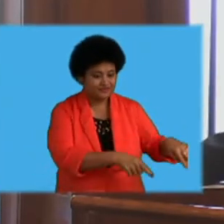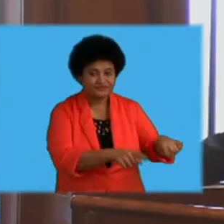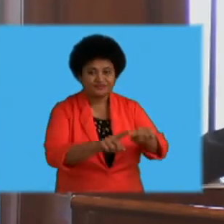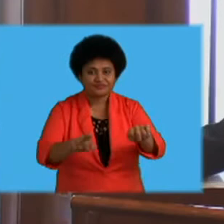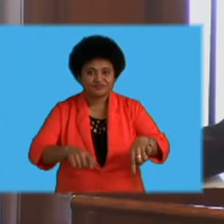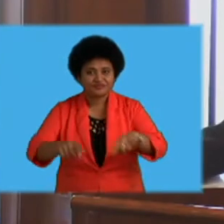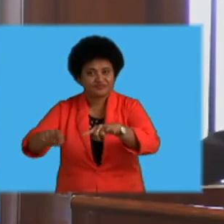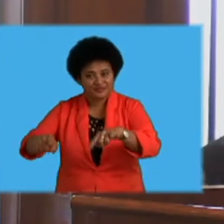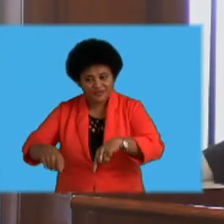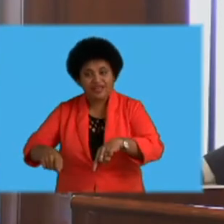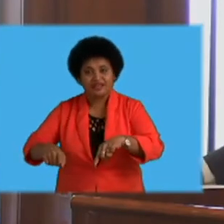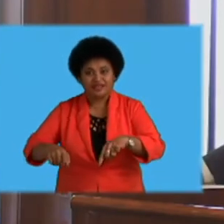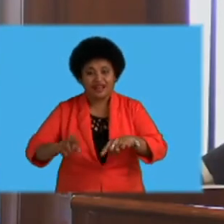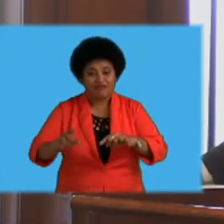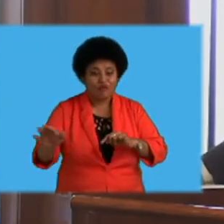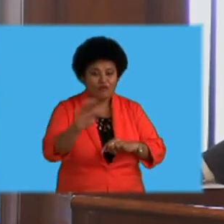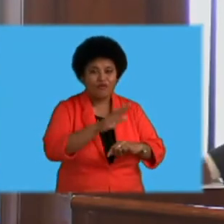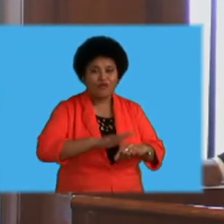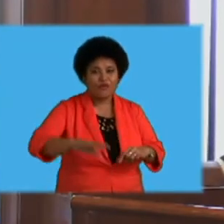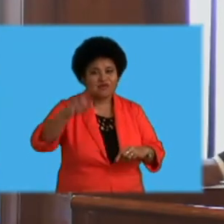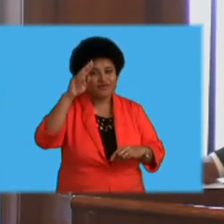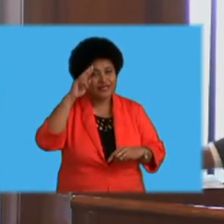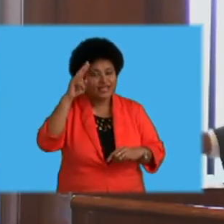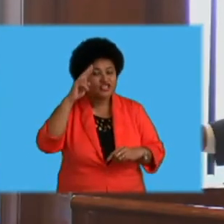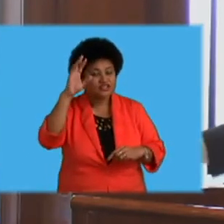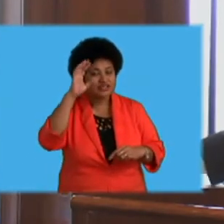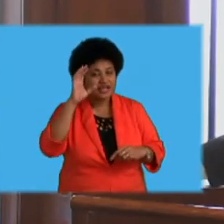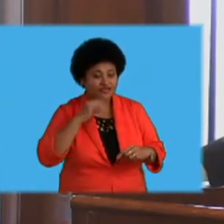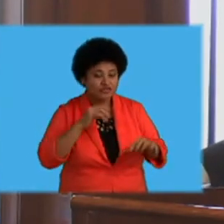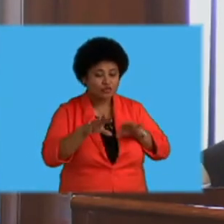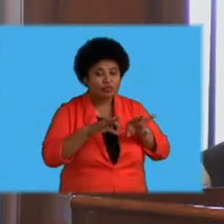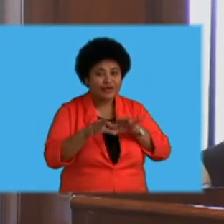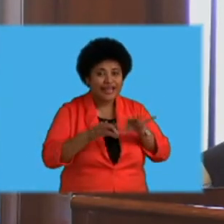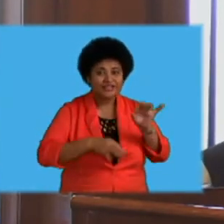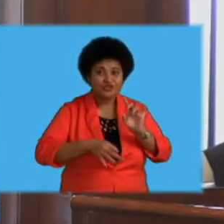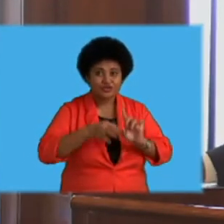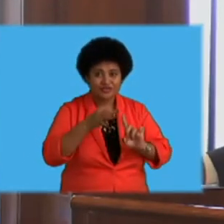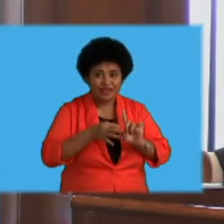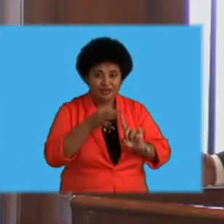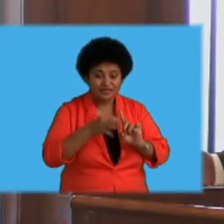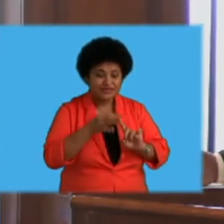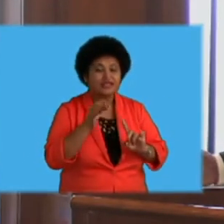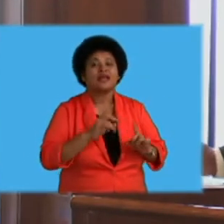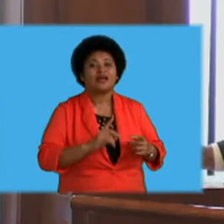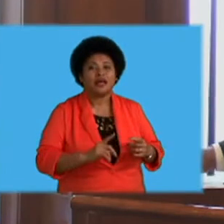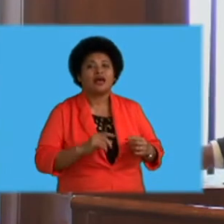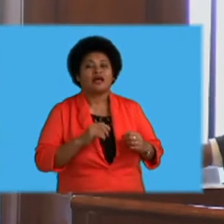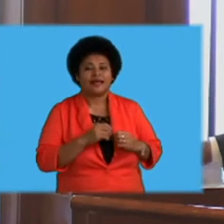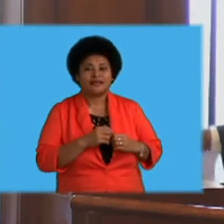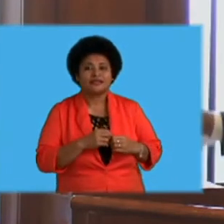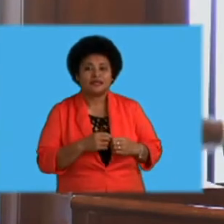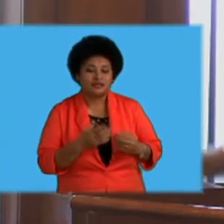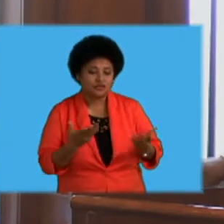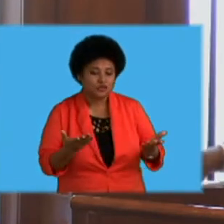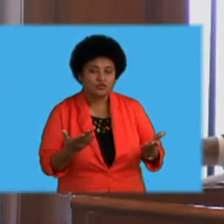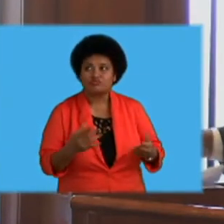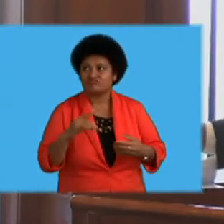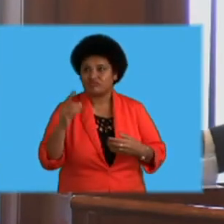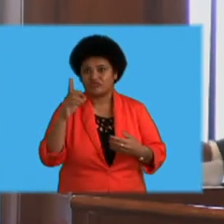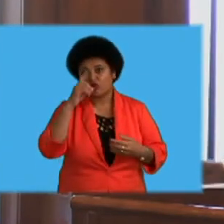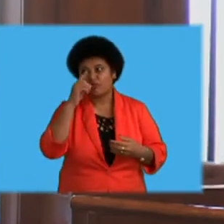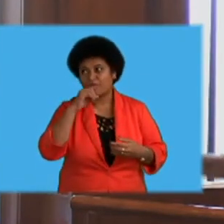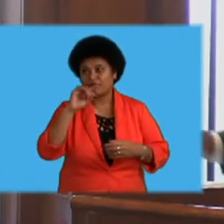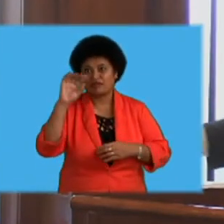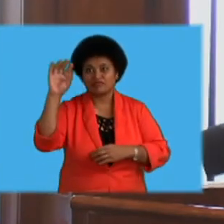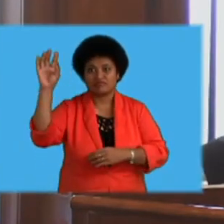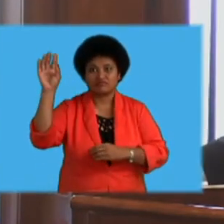Control Survey would assist the whole nation in planning and development. As an extension of this, provides investor confidence in these new